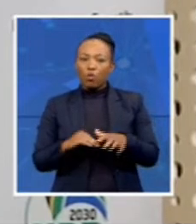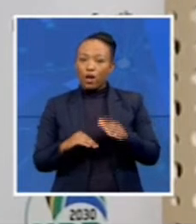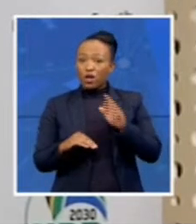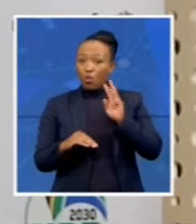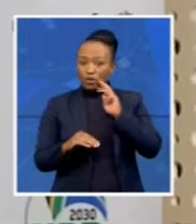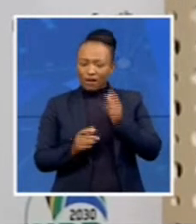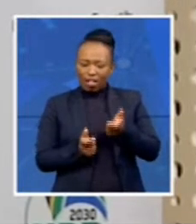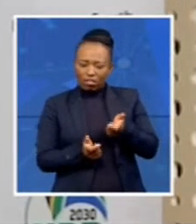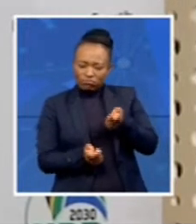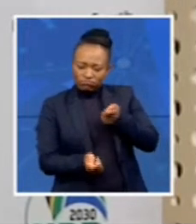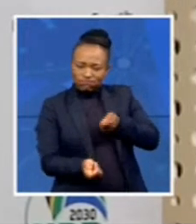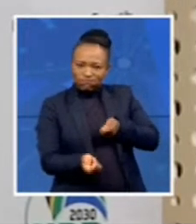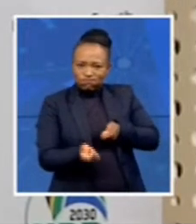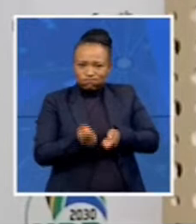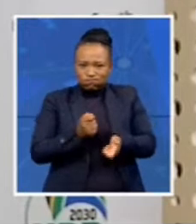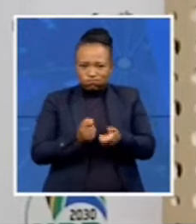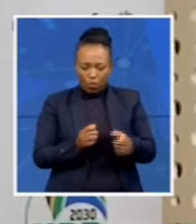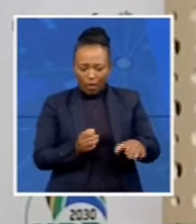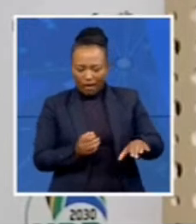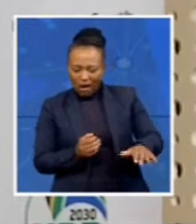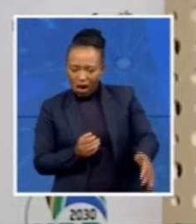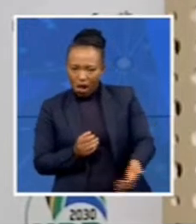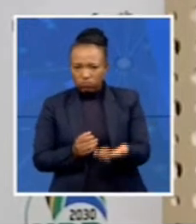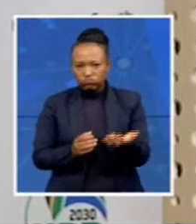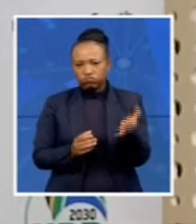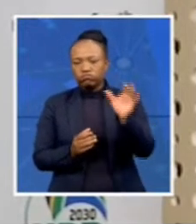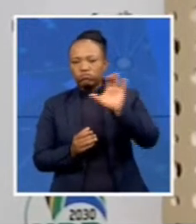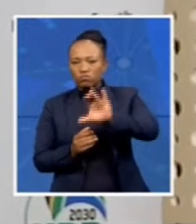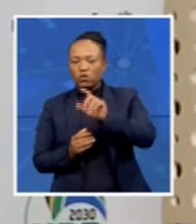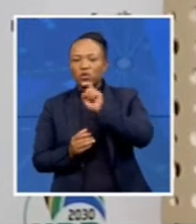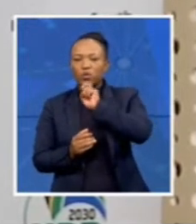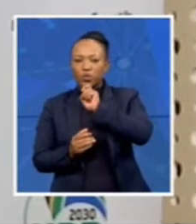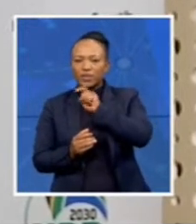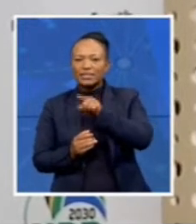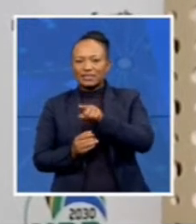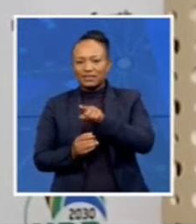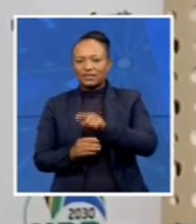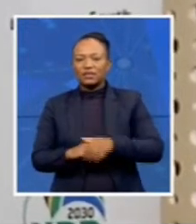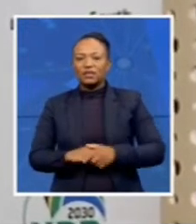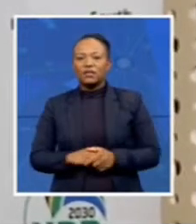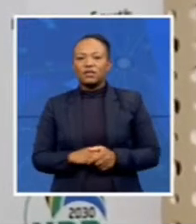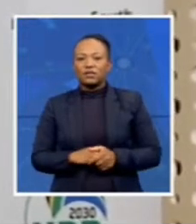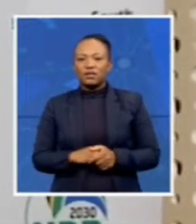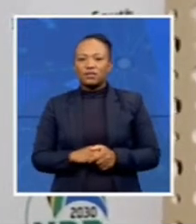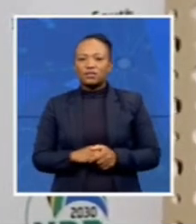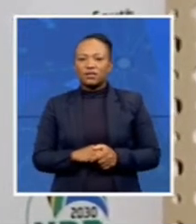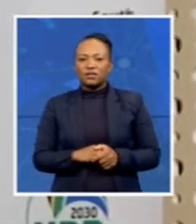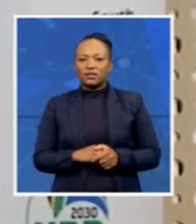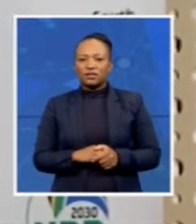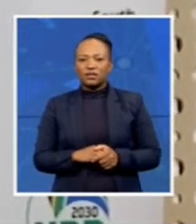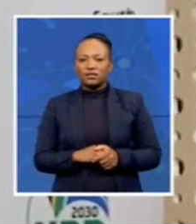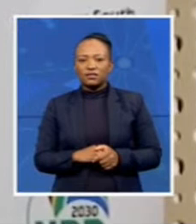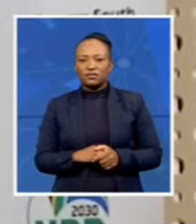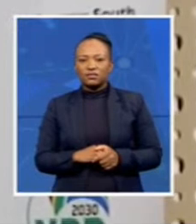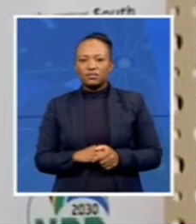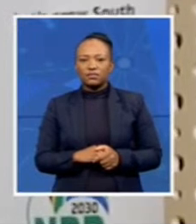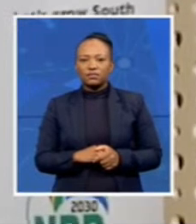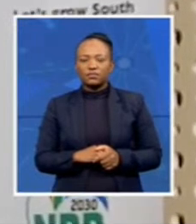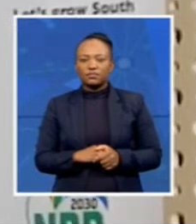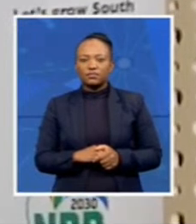use. As climate change gets worse, groundwater will become more and more